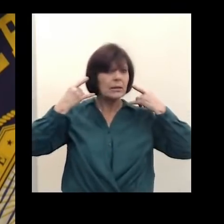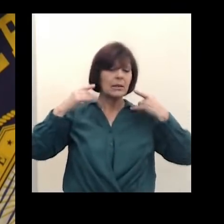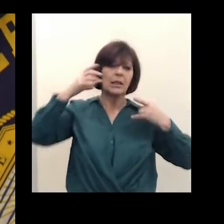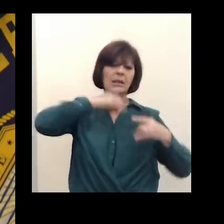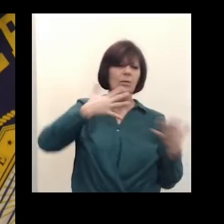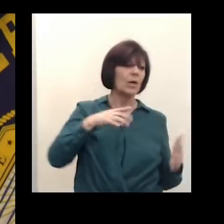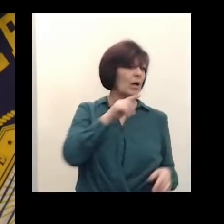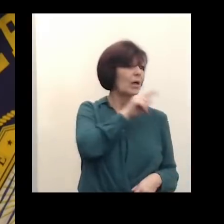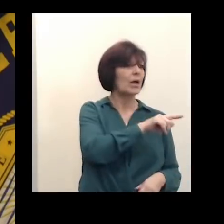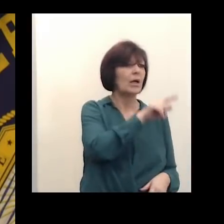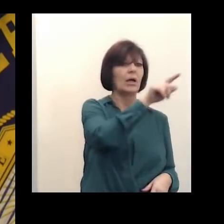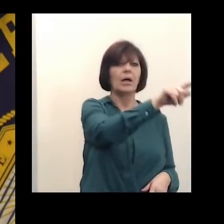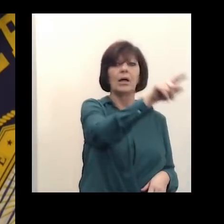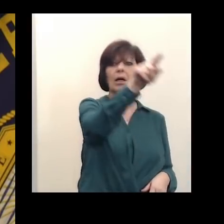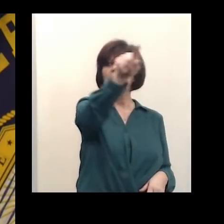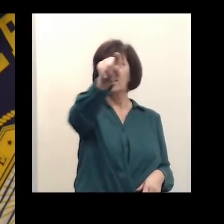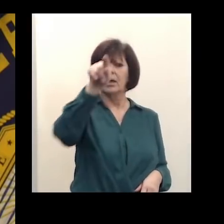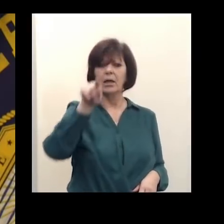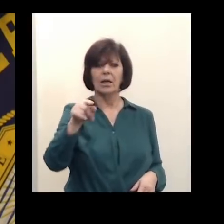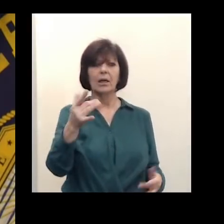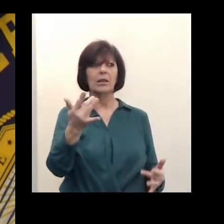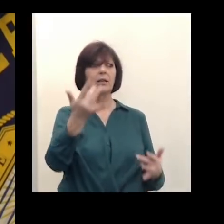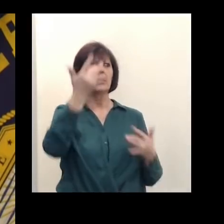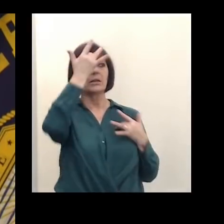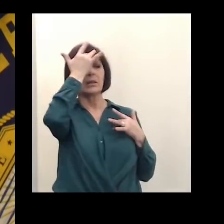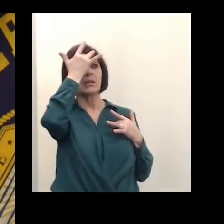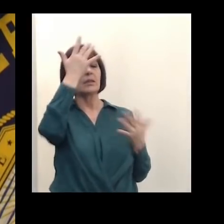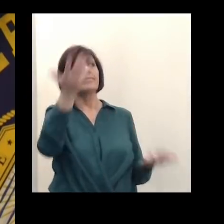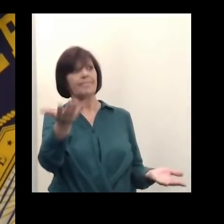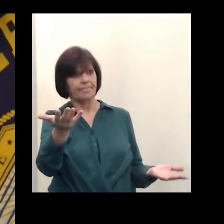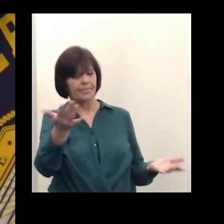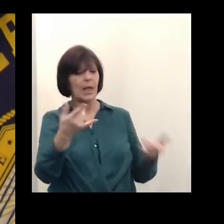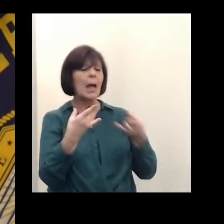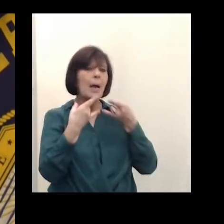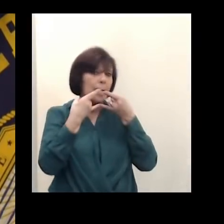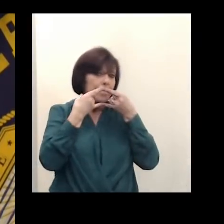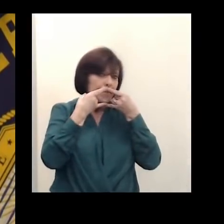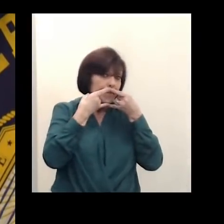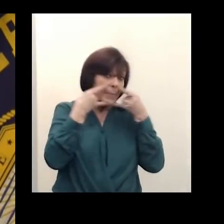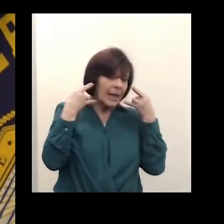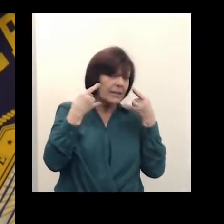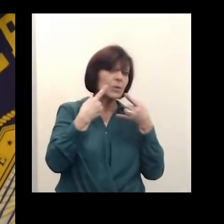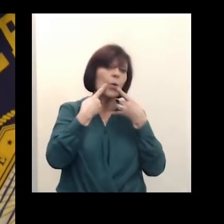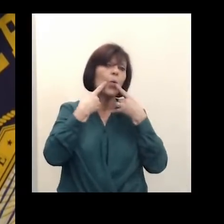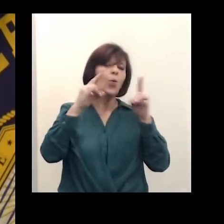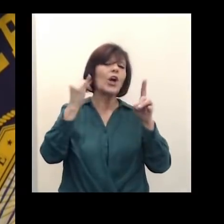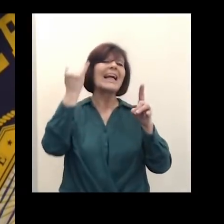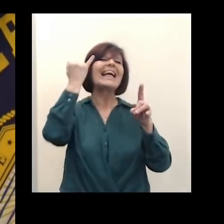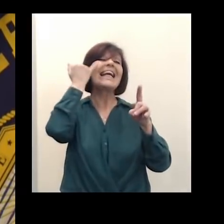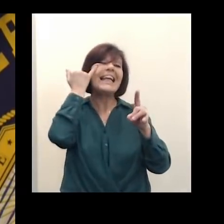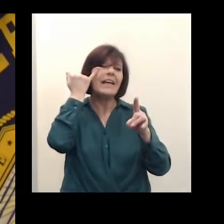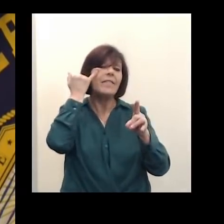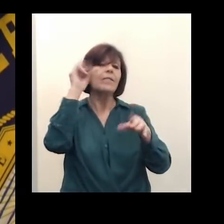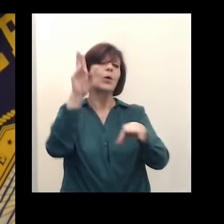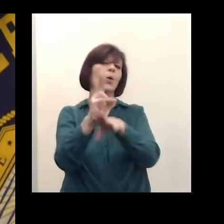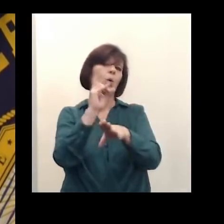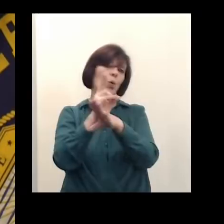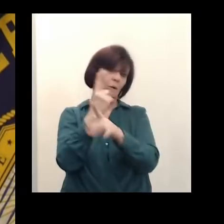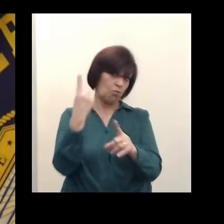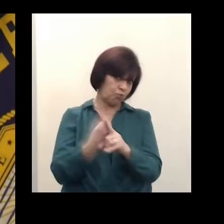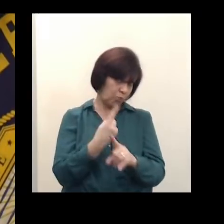individuals are going to end up getting infected. So masks unequivocally work if properly used, but one needs